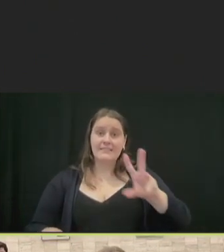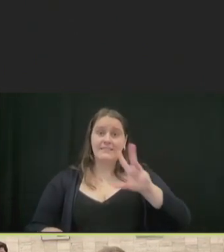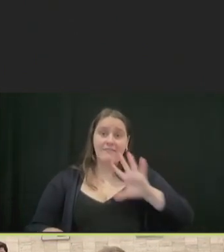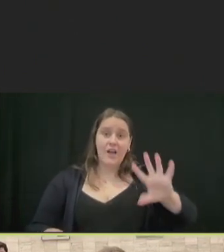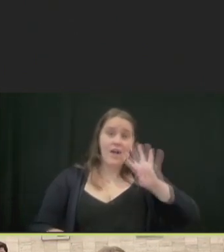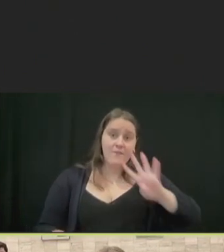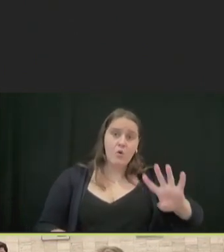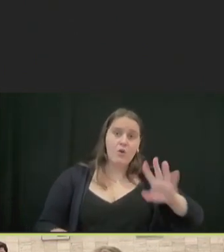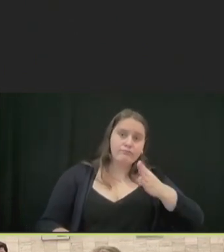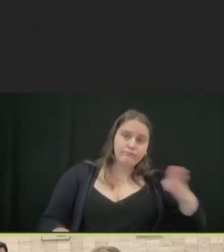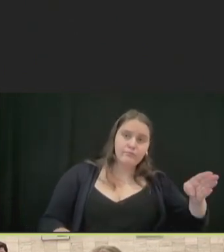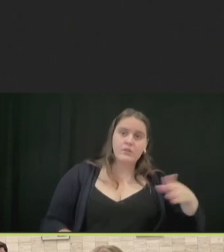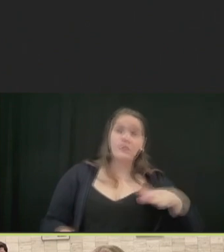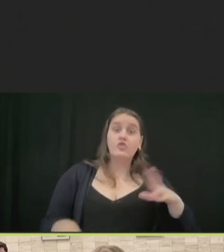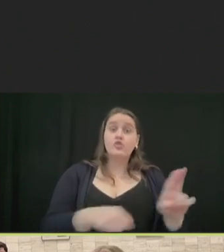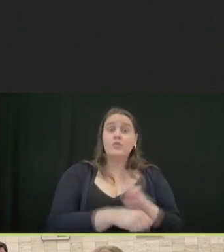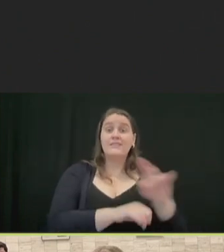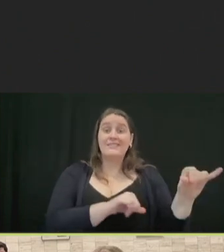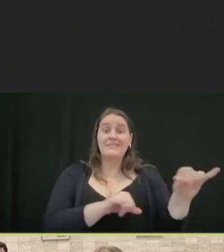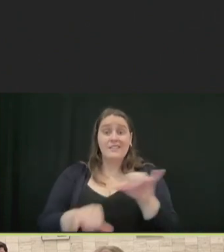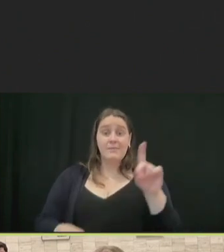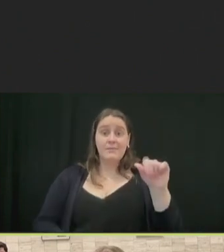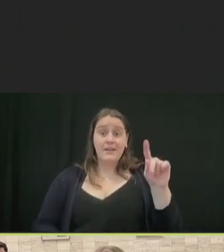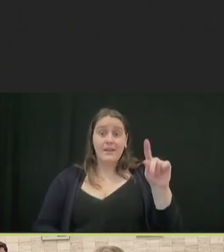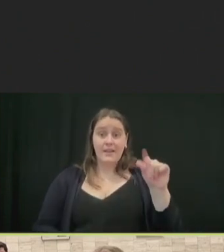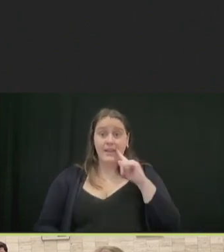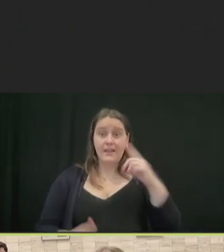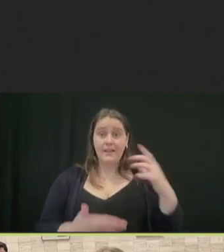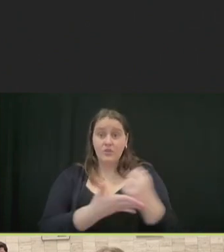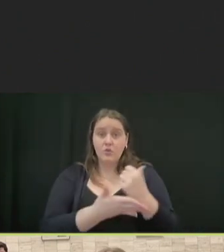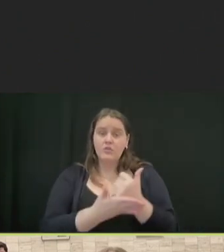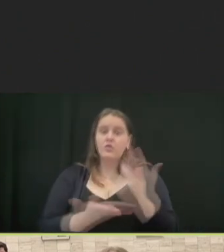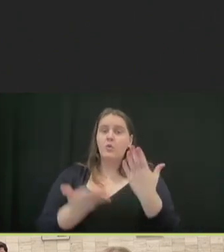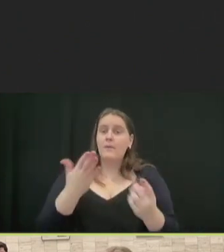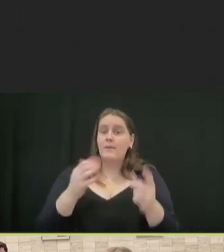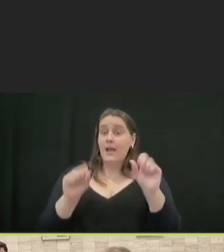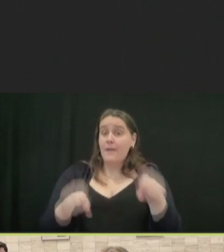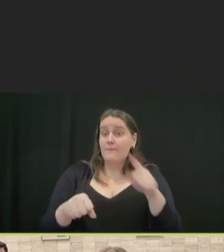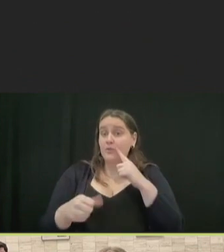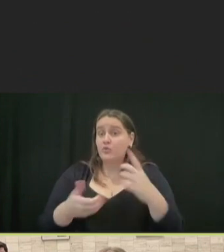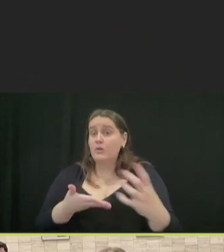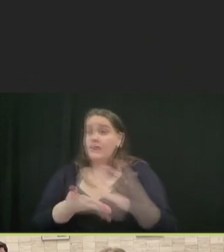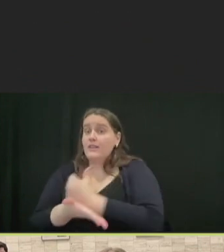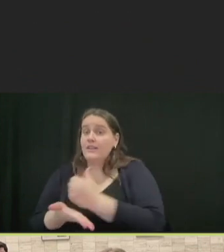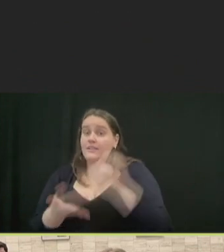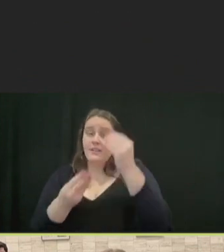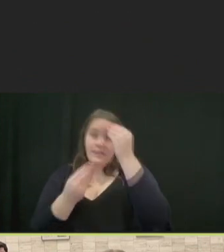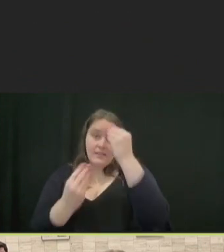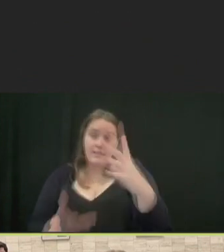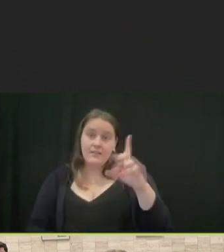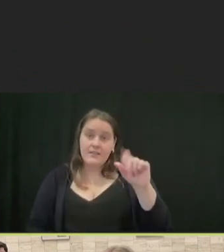data source, the availability to collect that for the adolescent population as well, which is IIS data.